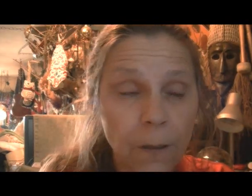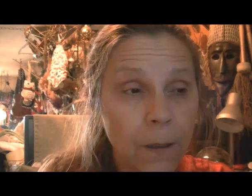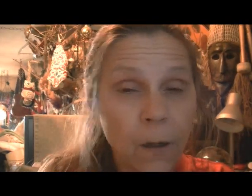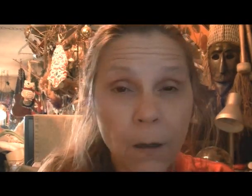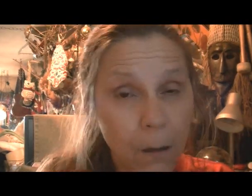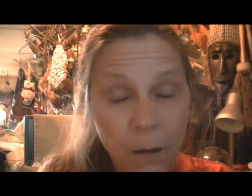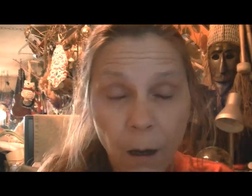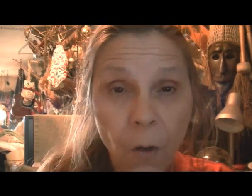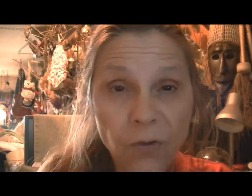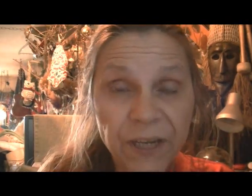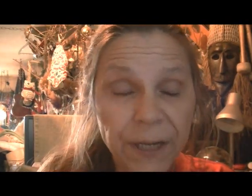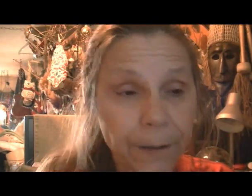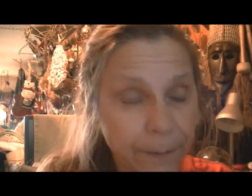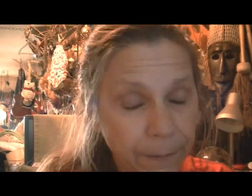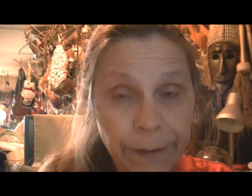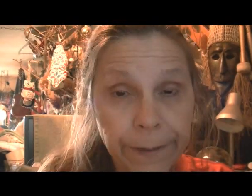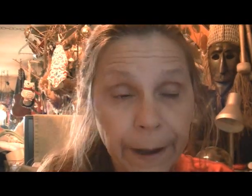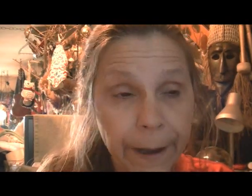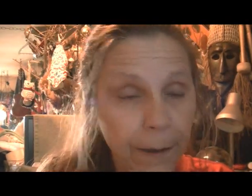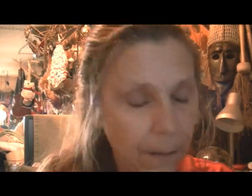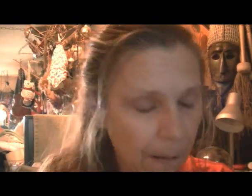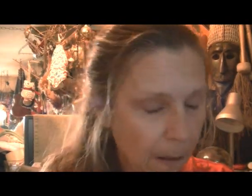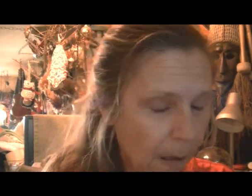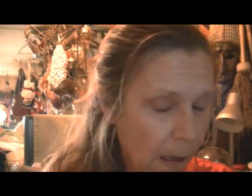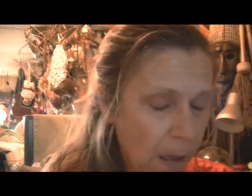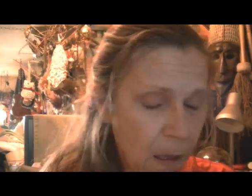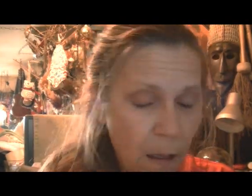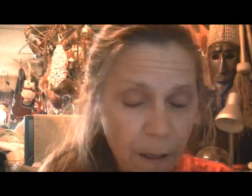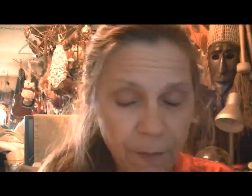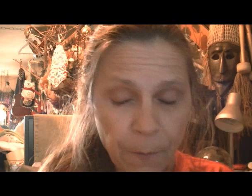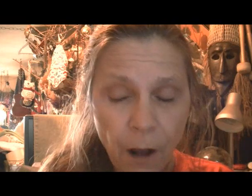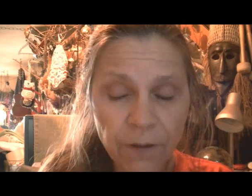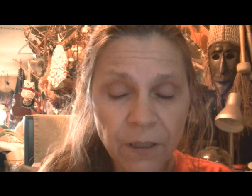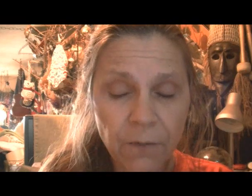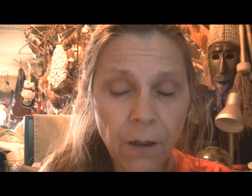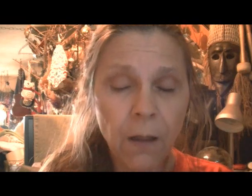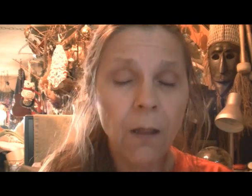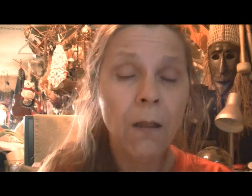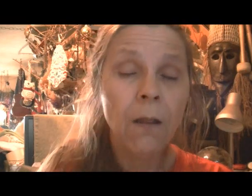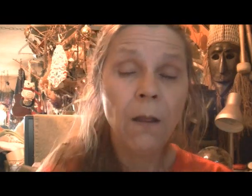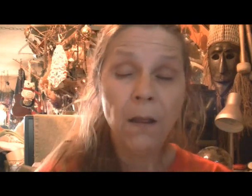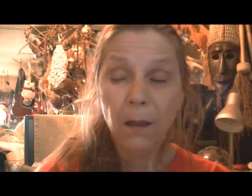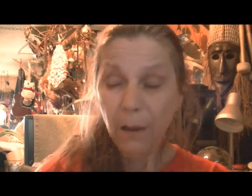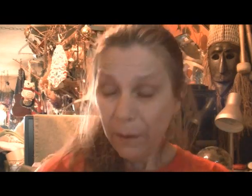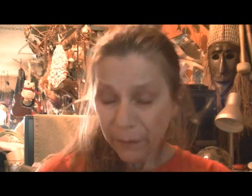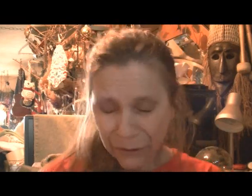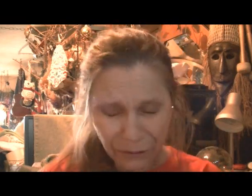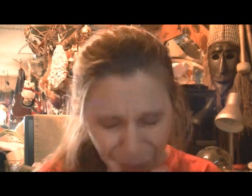people OD'd and died in the province of